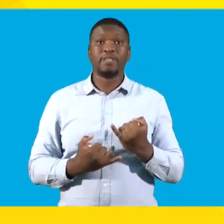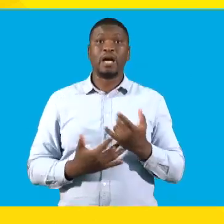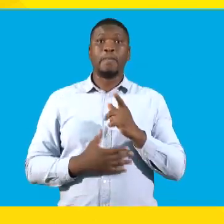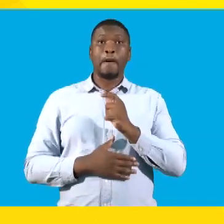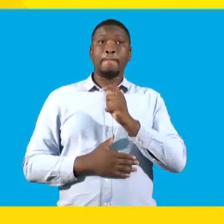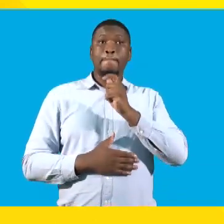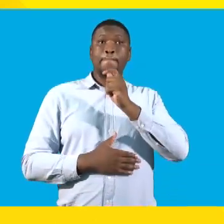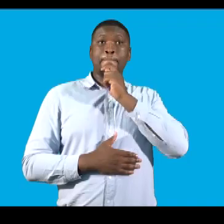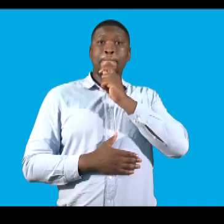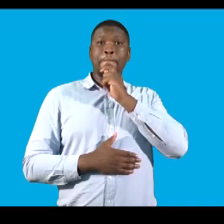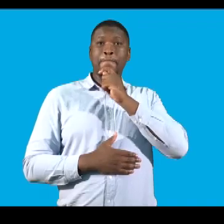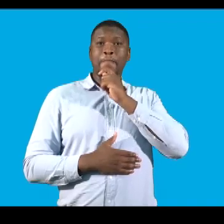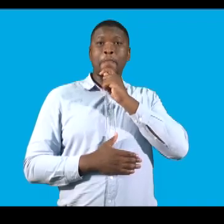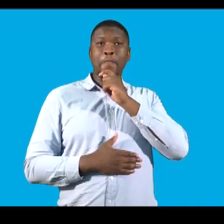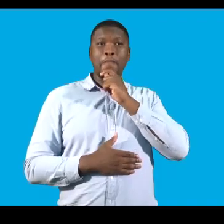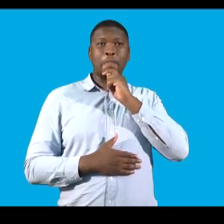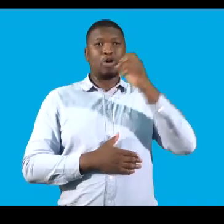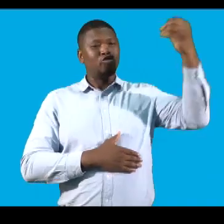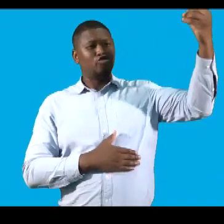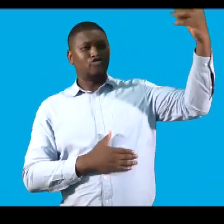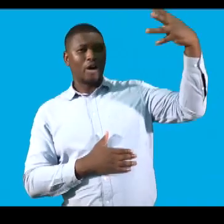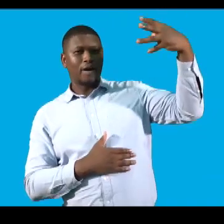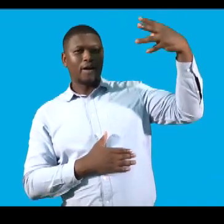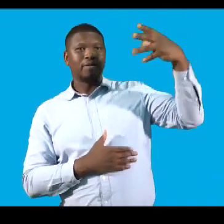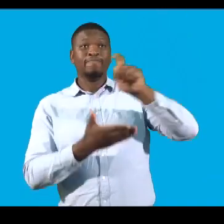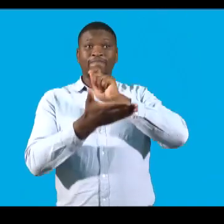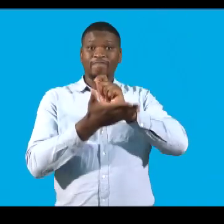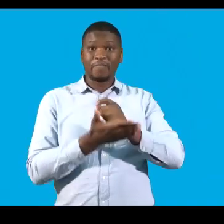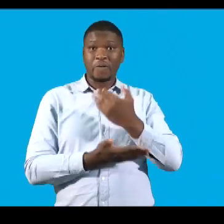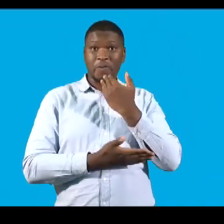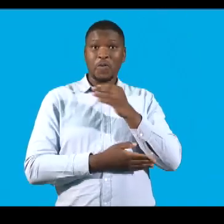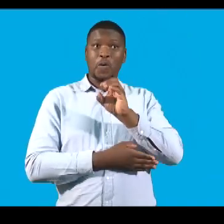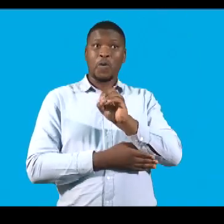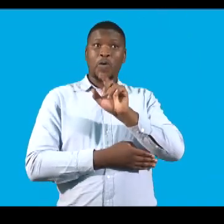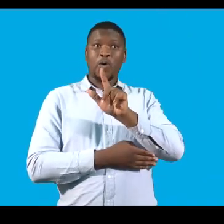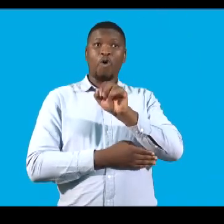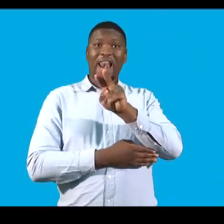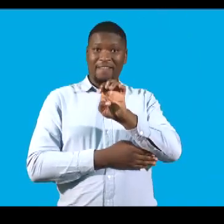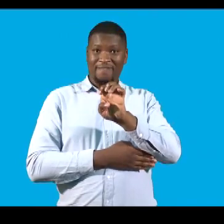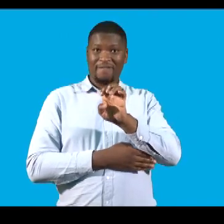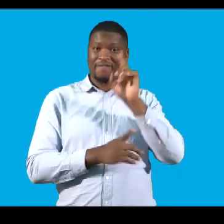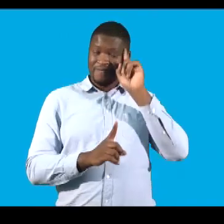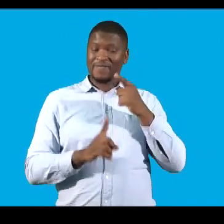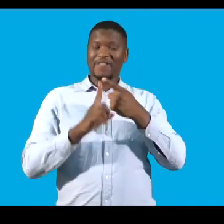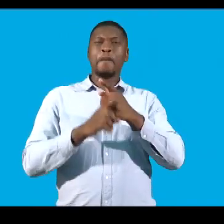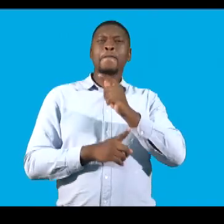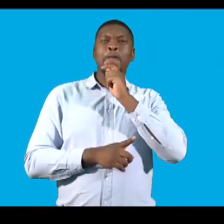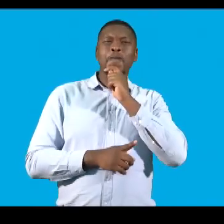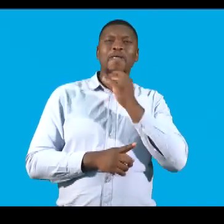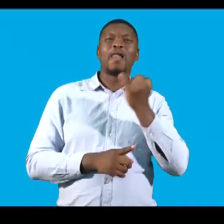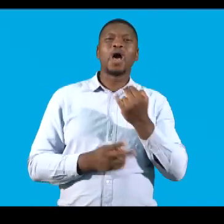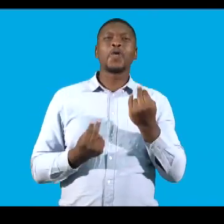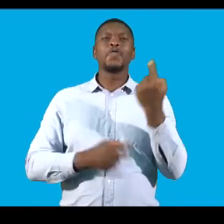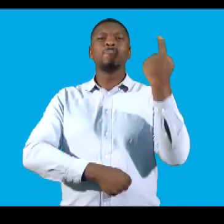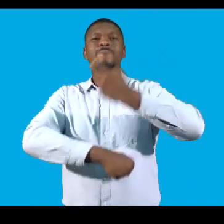The Morning Sun is Shining is written by Olive Schreiner. The title refers to early morning, which is a